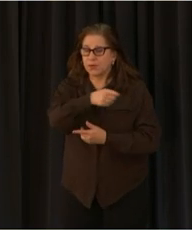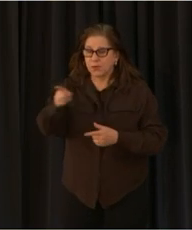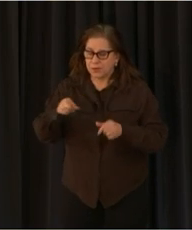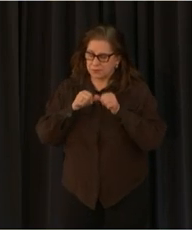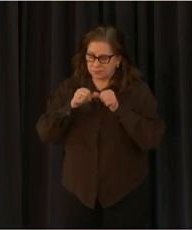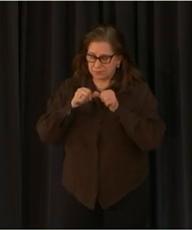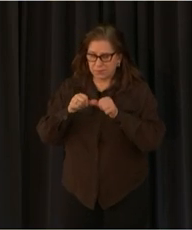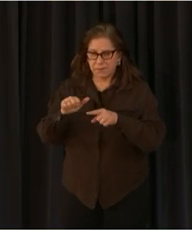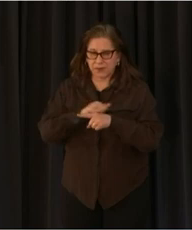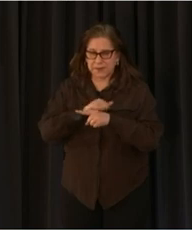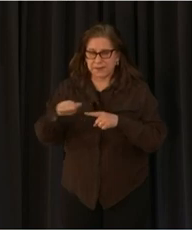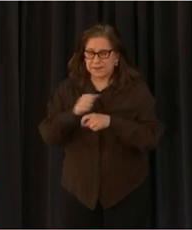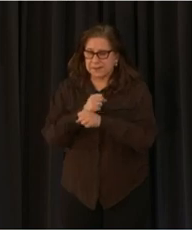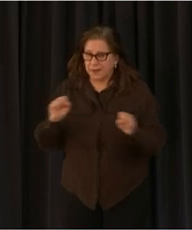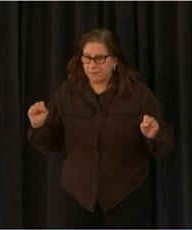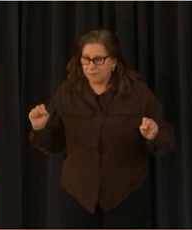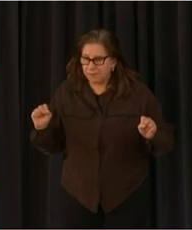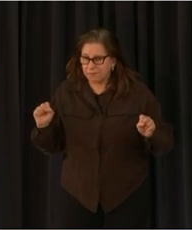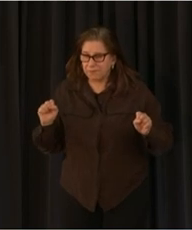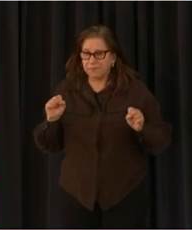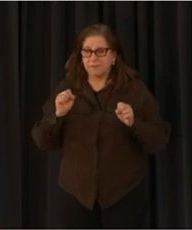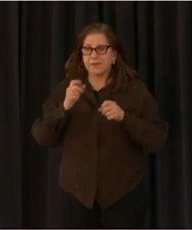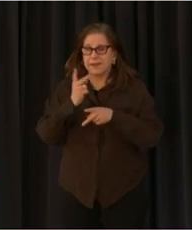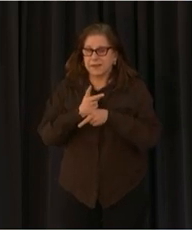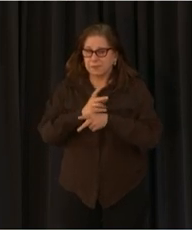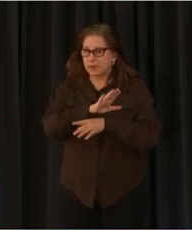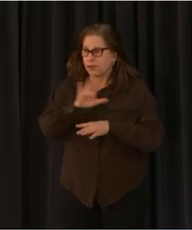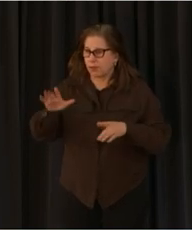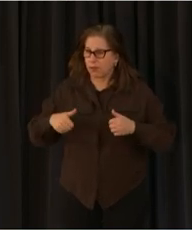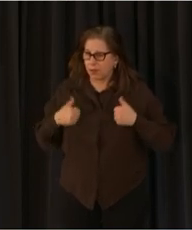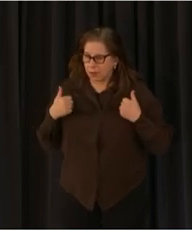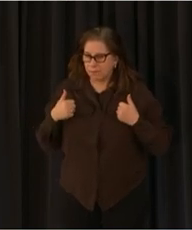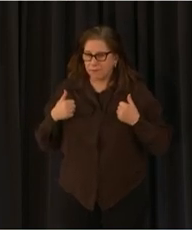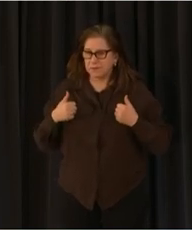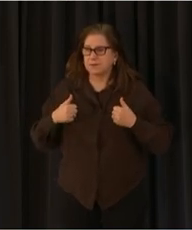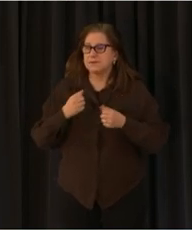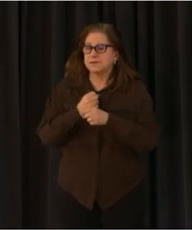now look at the metrics that we report each day at